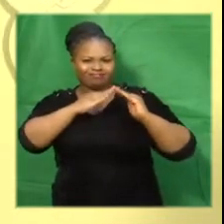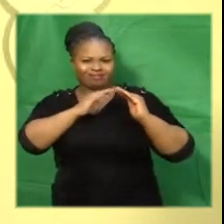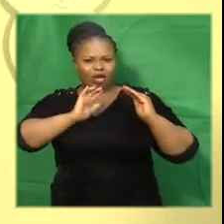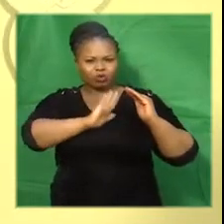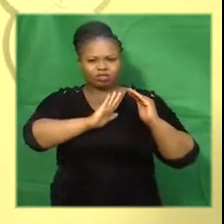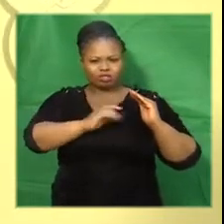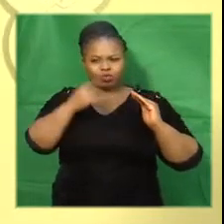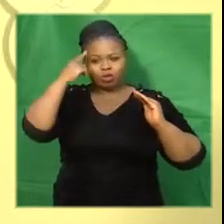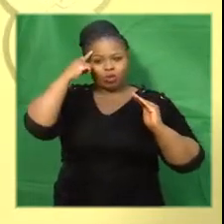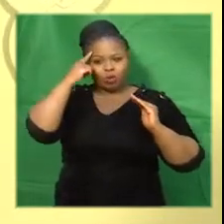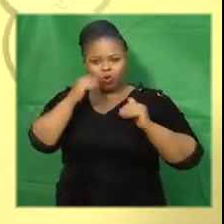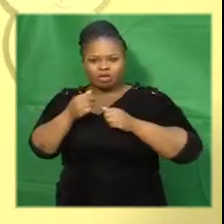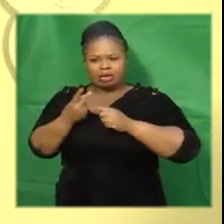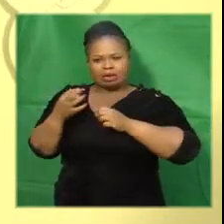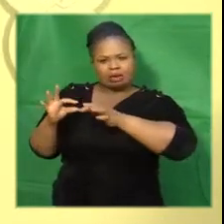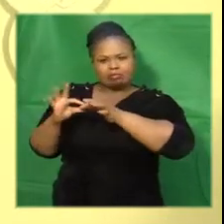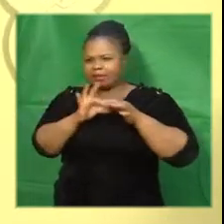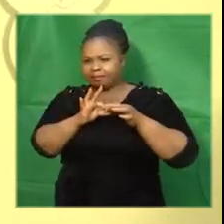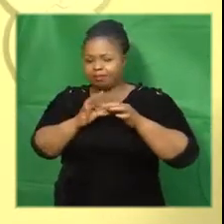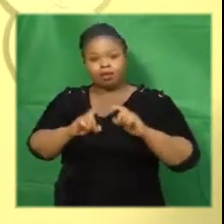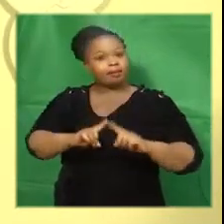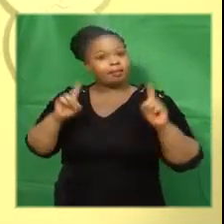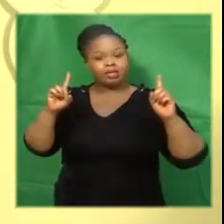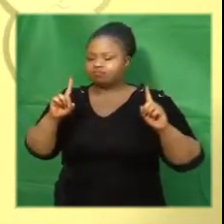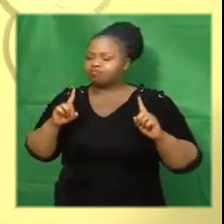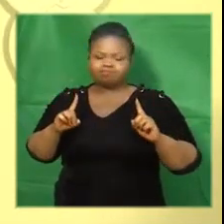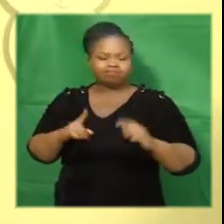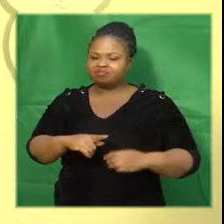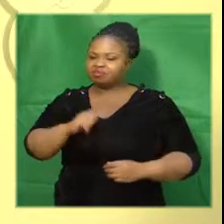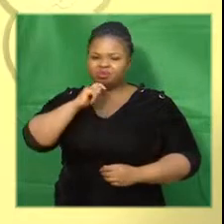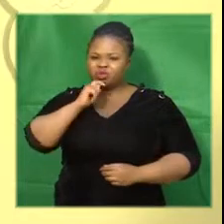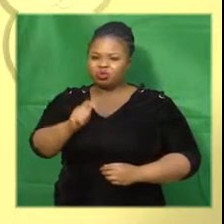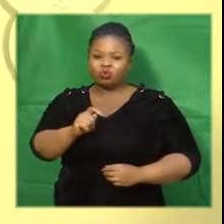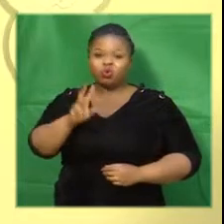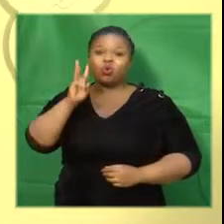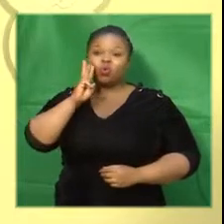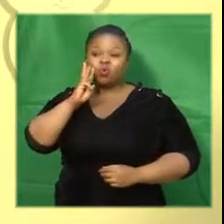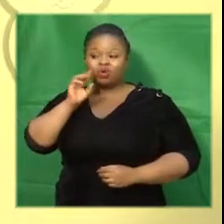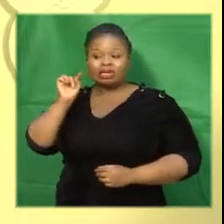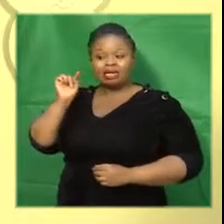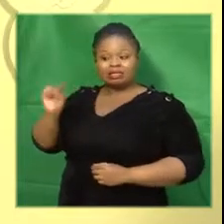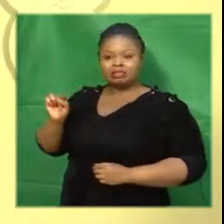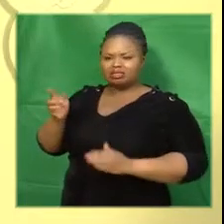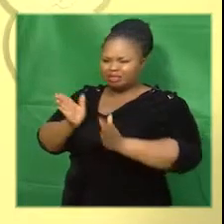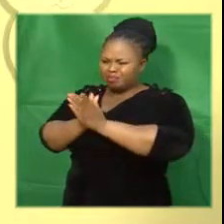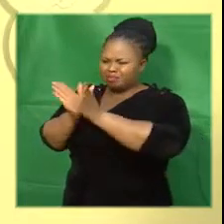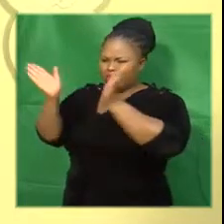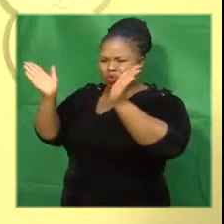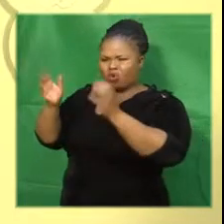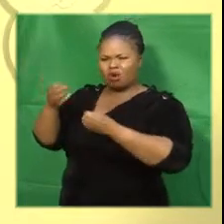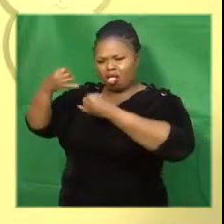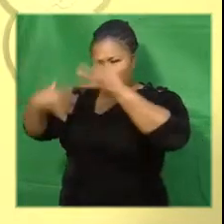settlements. However, the reality is that water is a far broader issue,